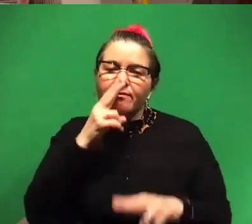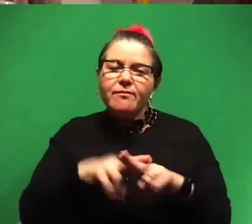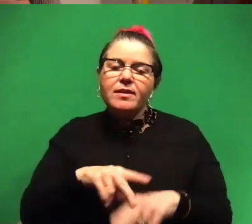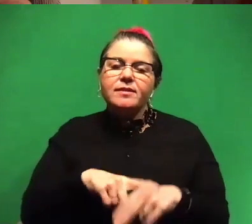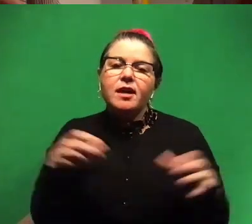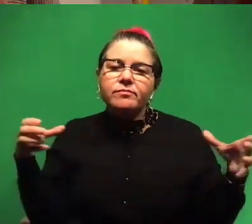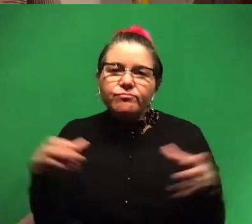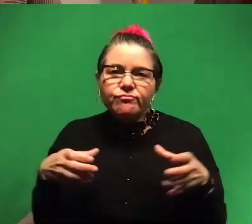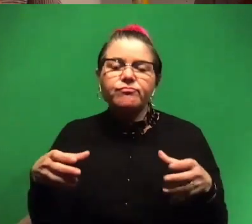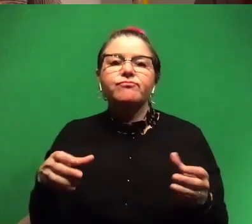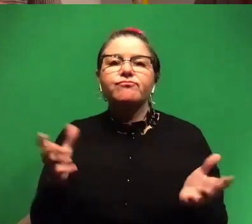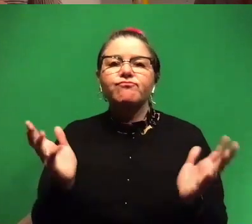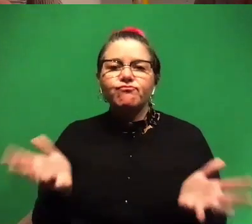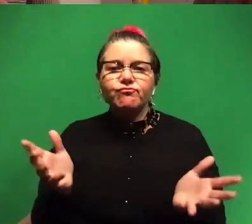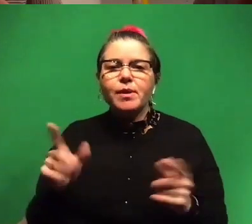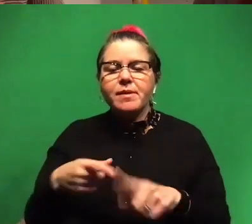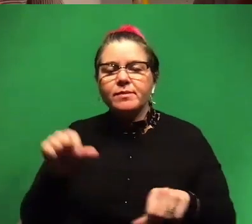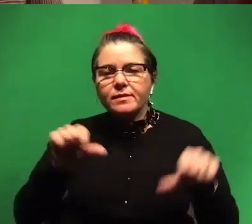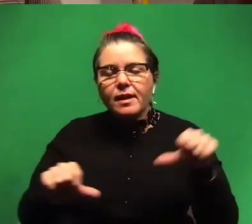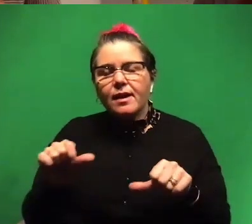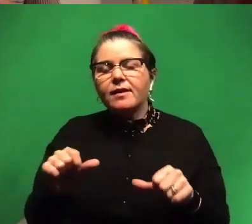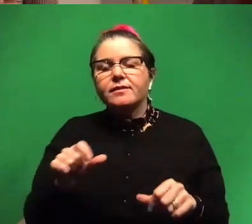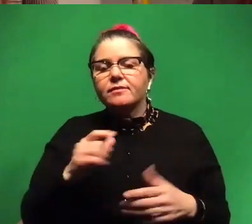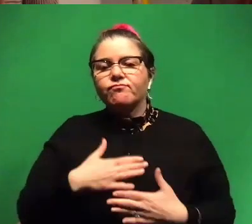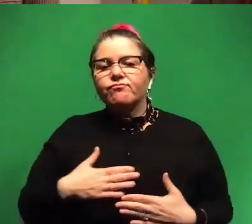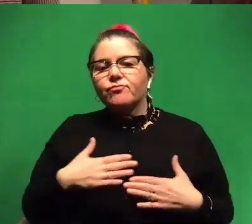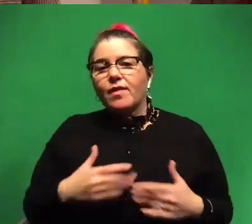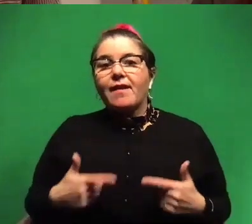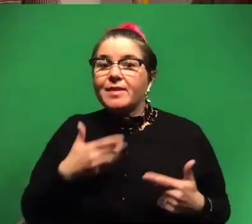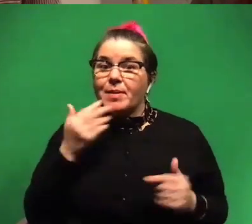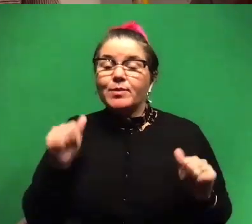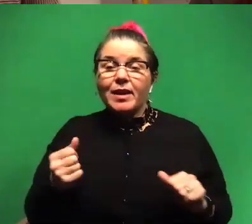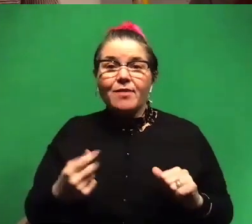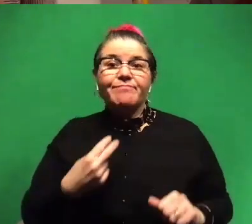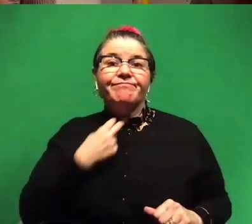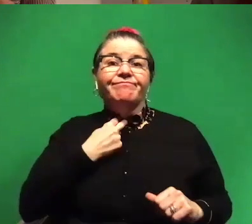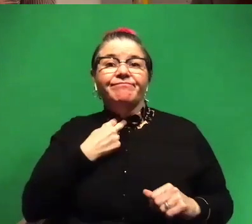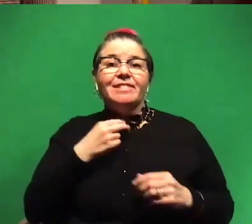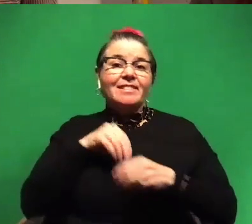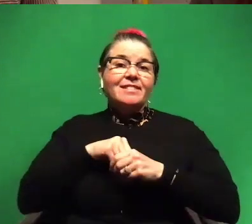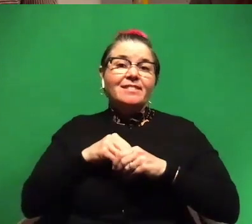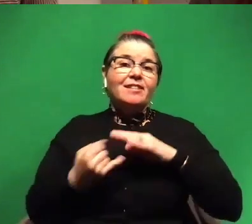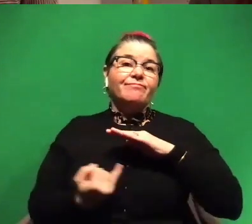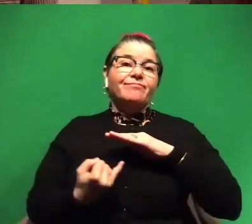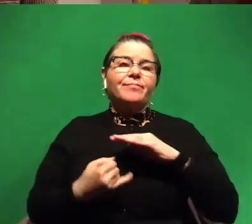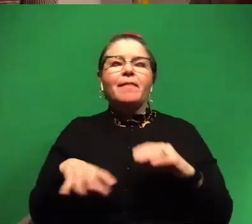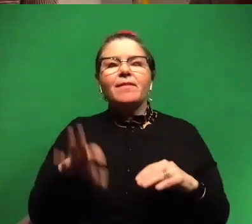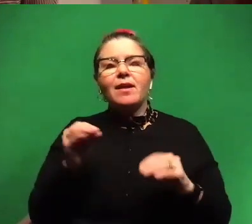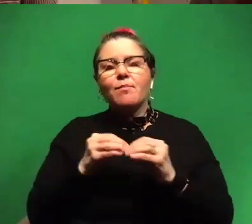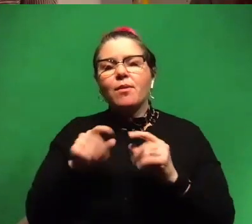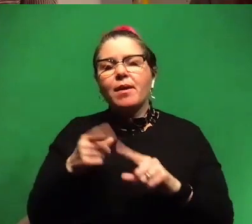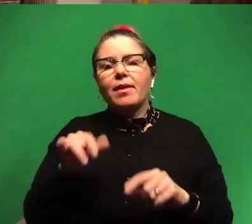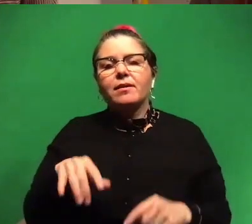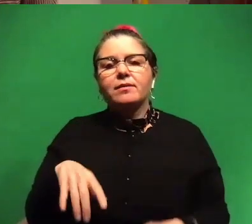get together and talk about science and really enjoy our lives the best we can while we're trapped indoors. And you can find out more about that